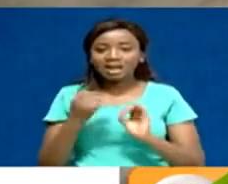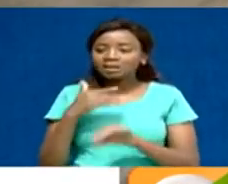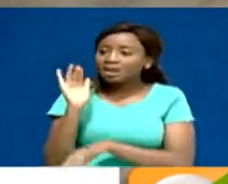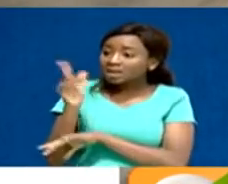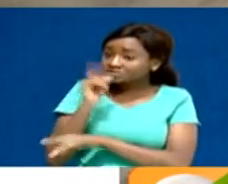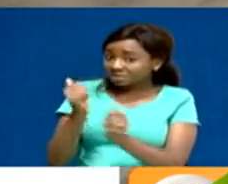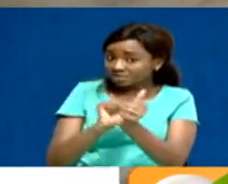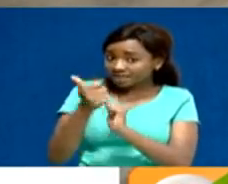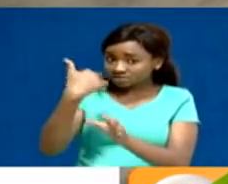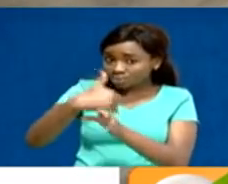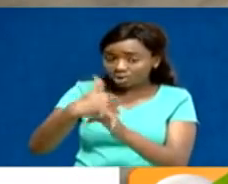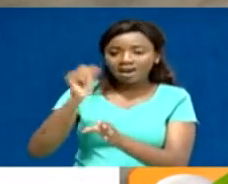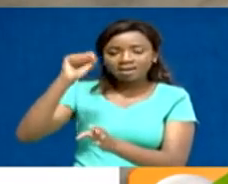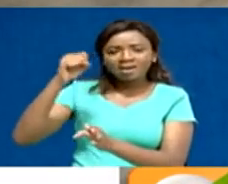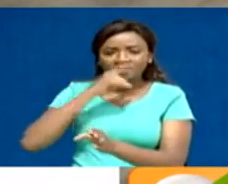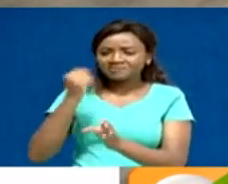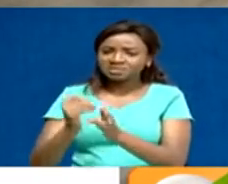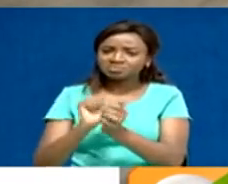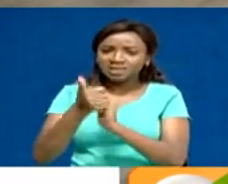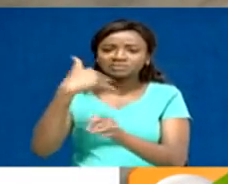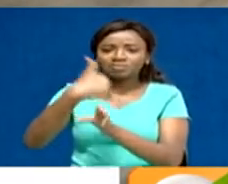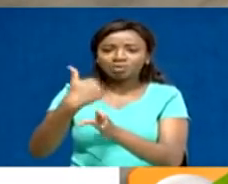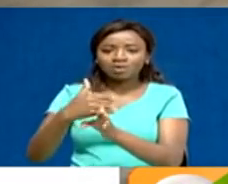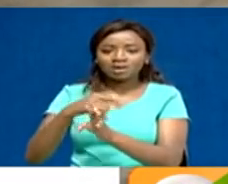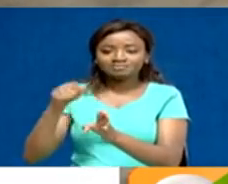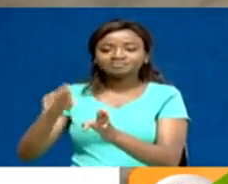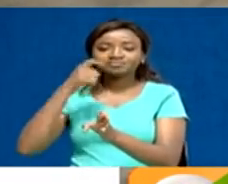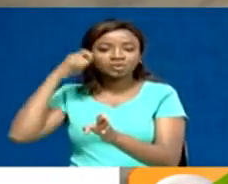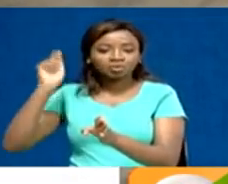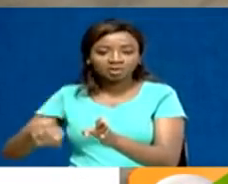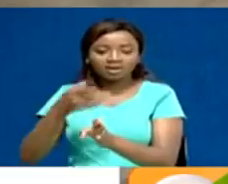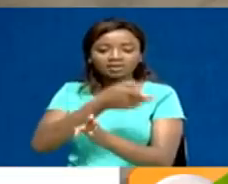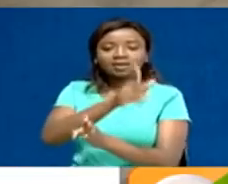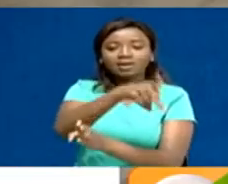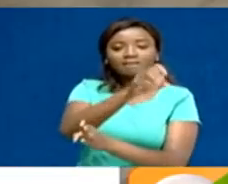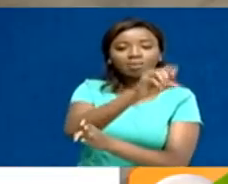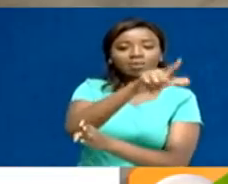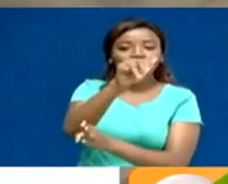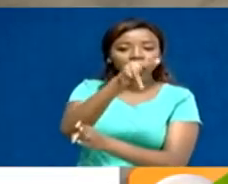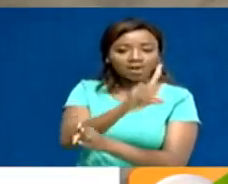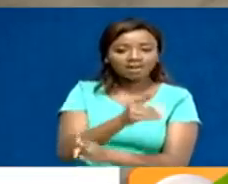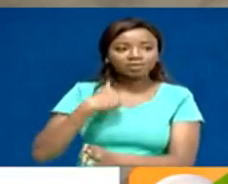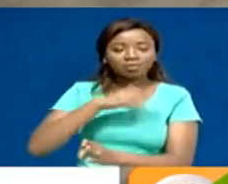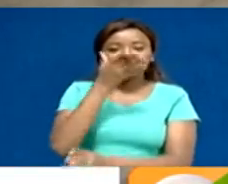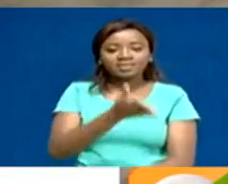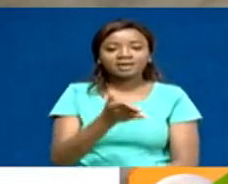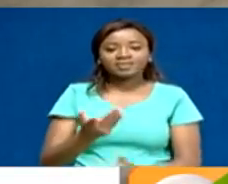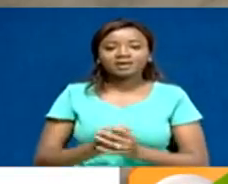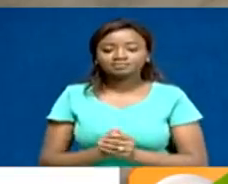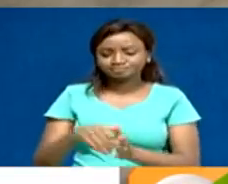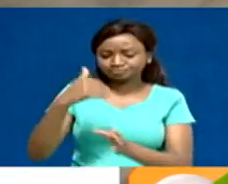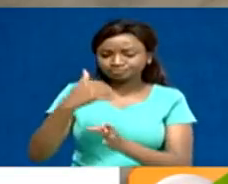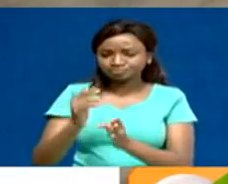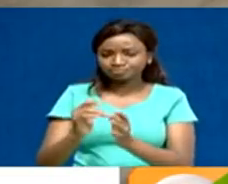Mshapita boda, si ndio? Tushapita huko kitambo, tushapita huko kitambo. Tuko Poland. Ehe. Sasa munga